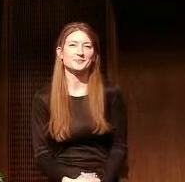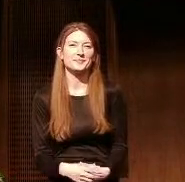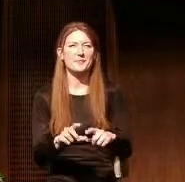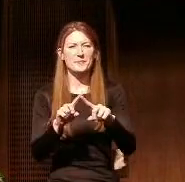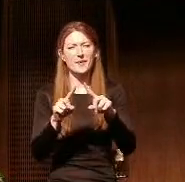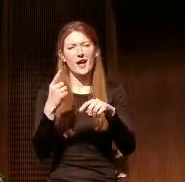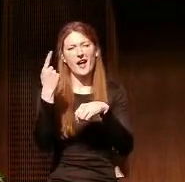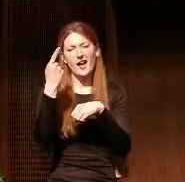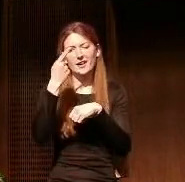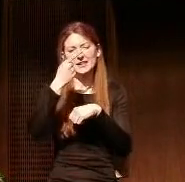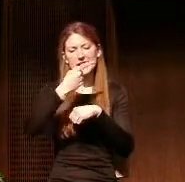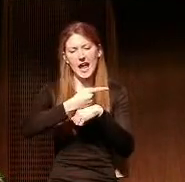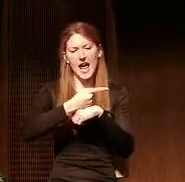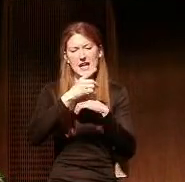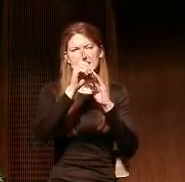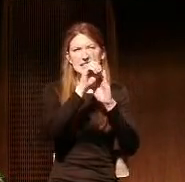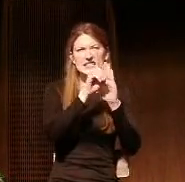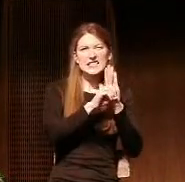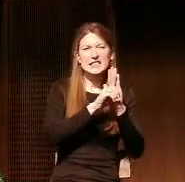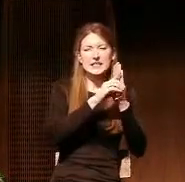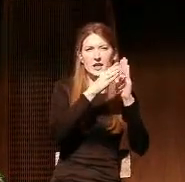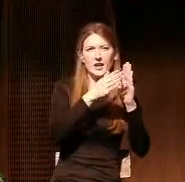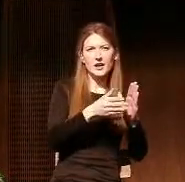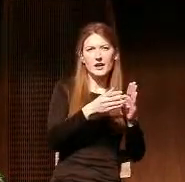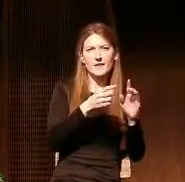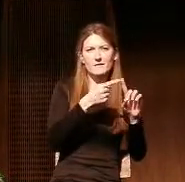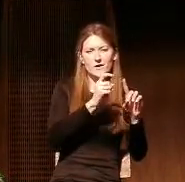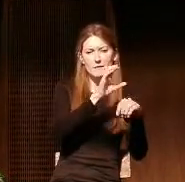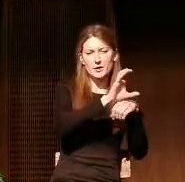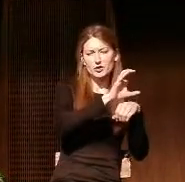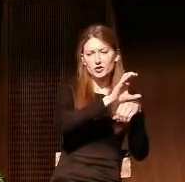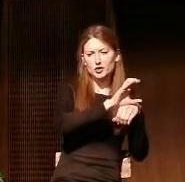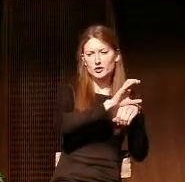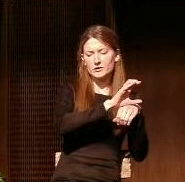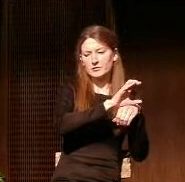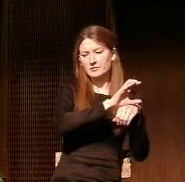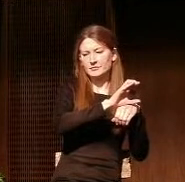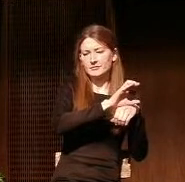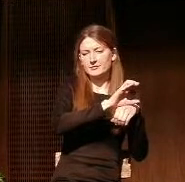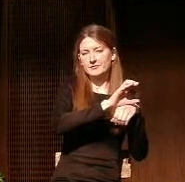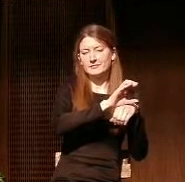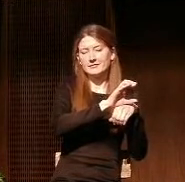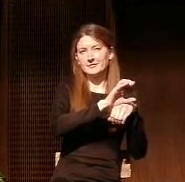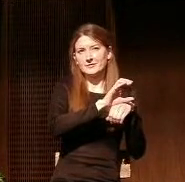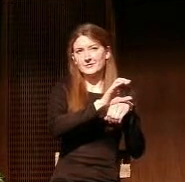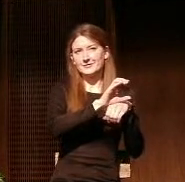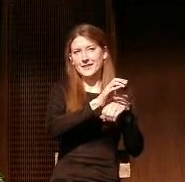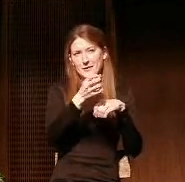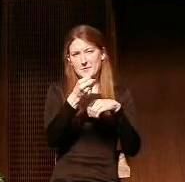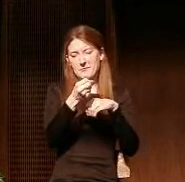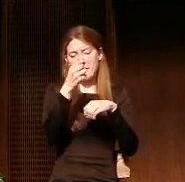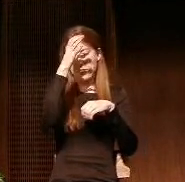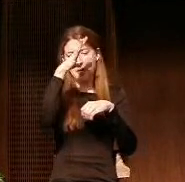But one day, this deacon in the church, a milkman, got a letter